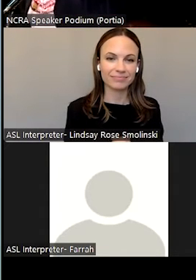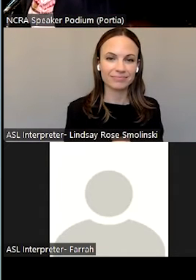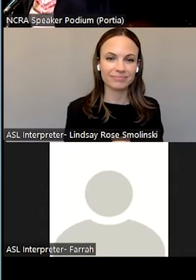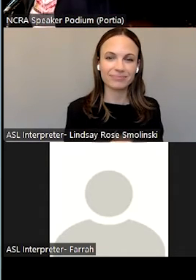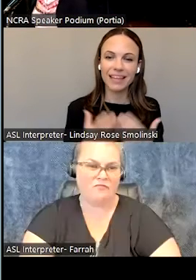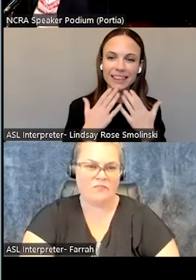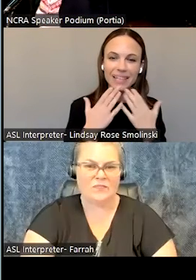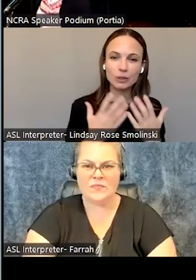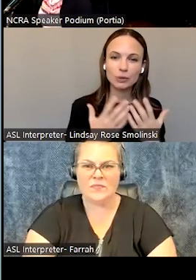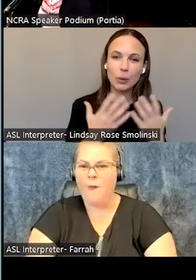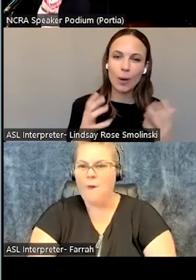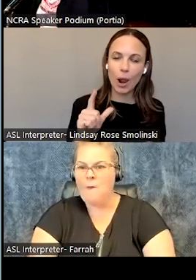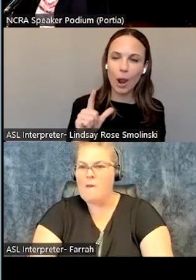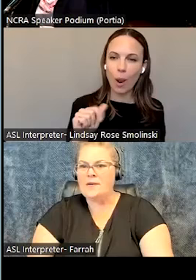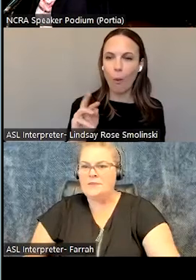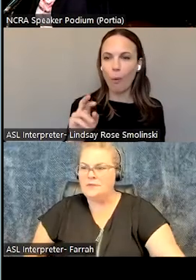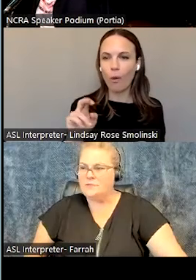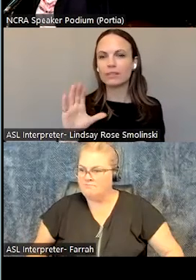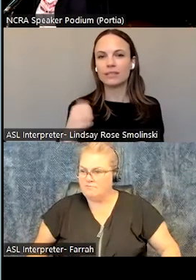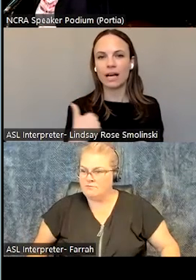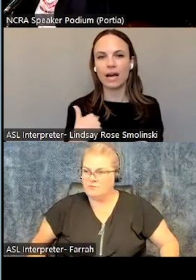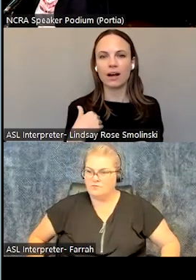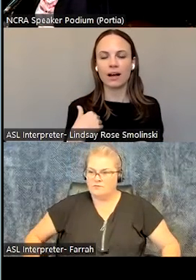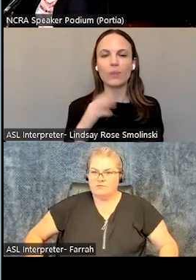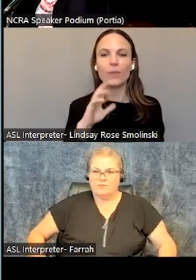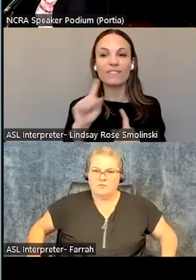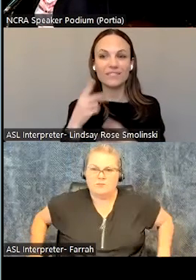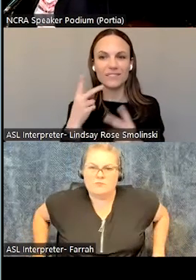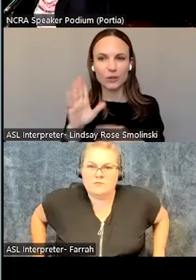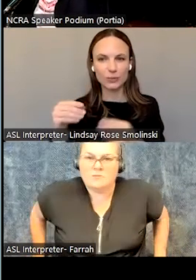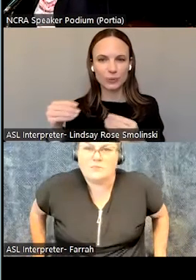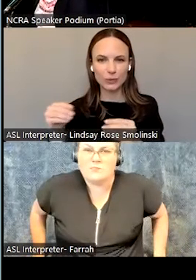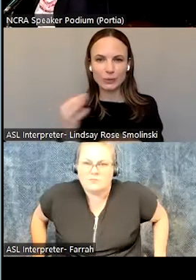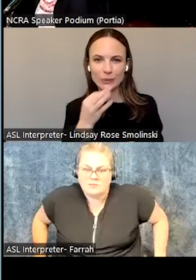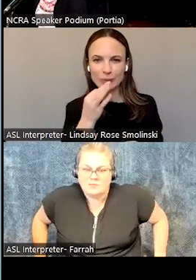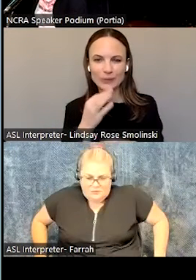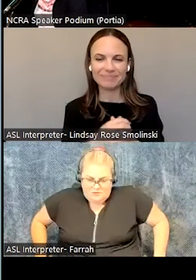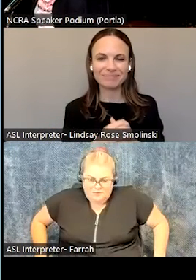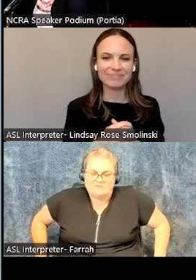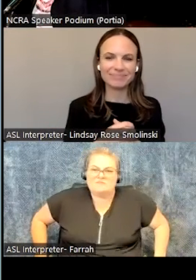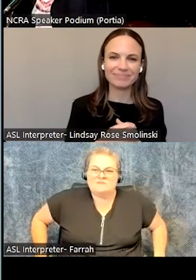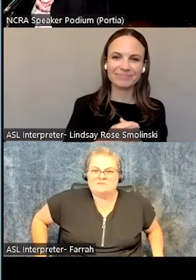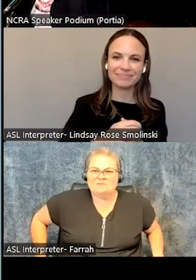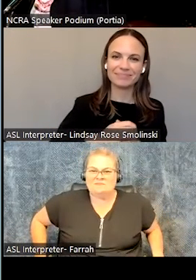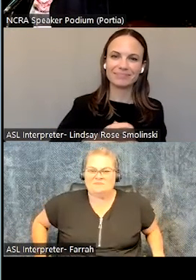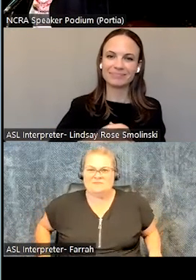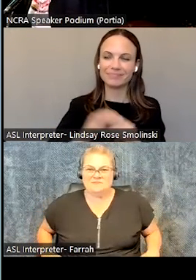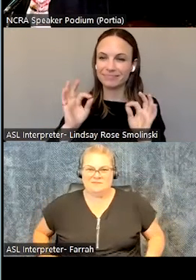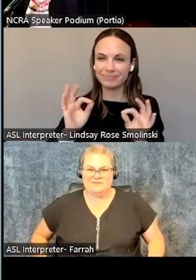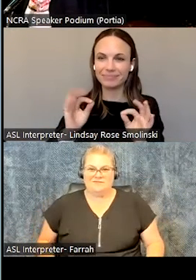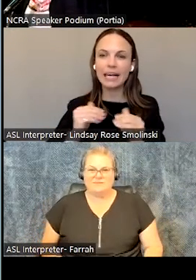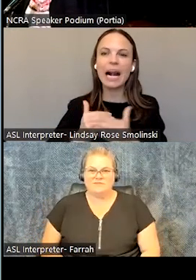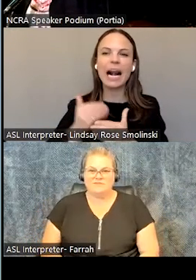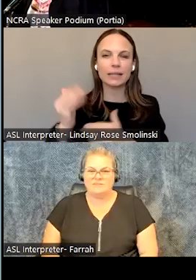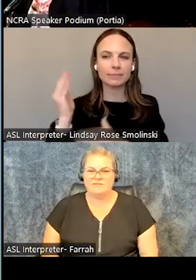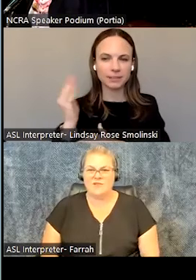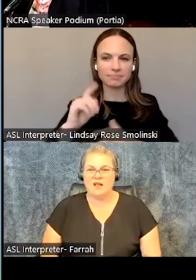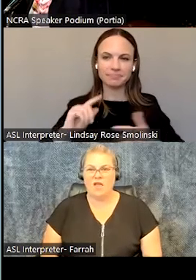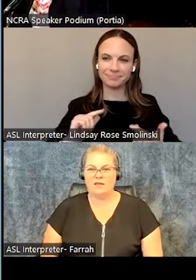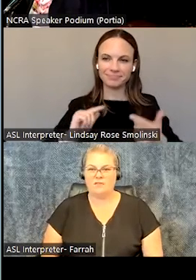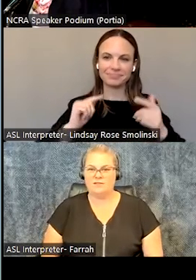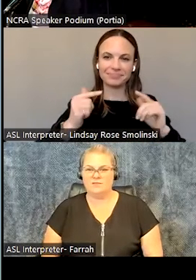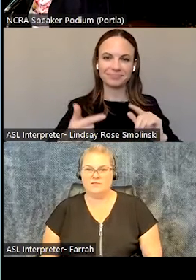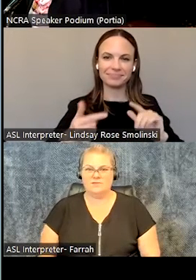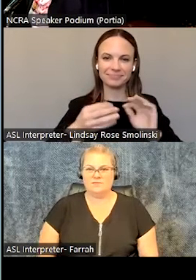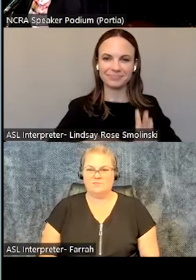Thank you so much, Lawrence. I am going to go visit that store very soon. Great. So our next speaker is